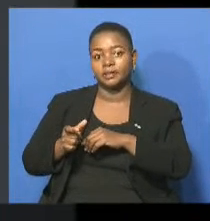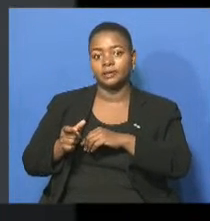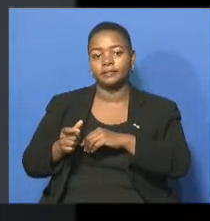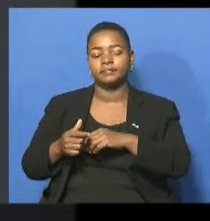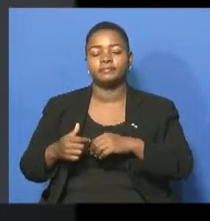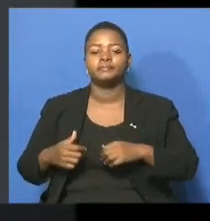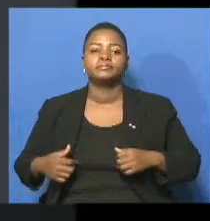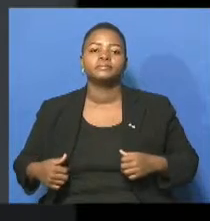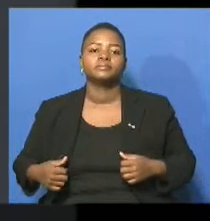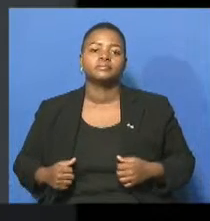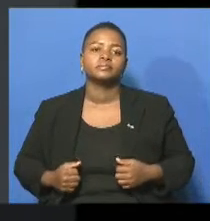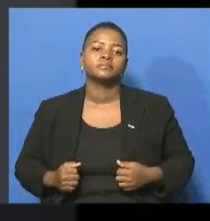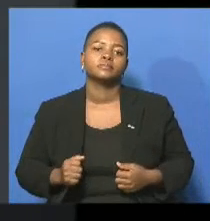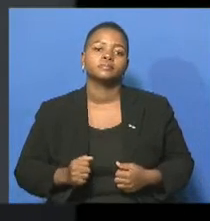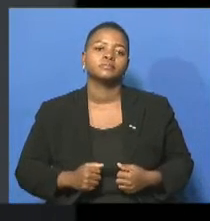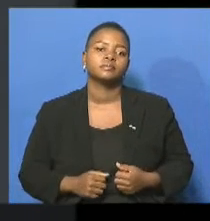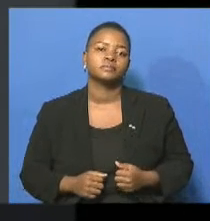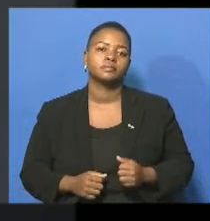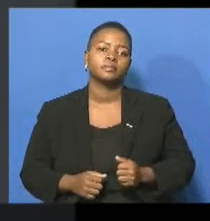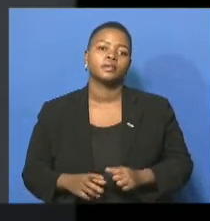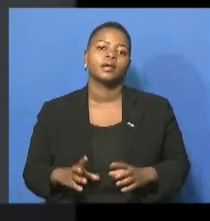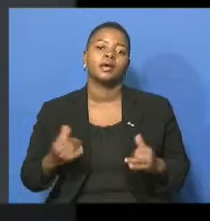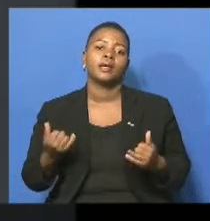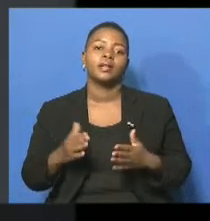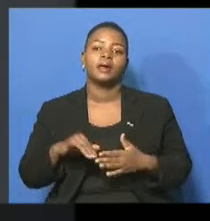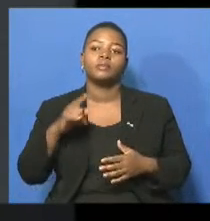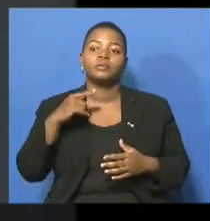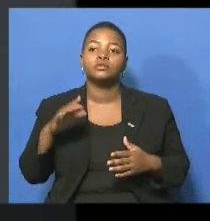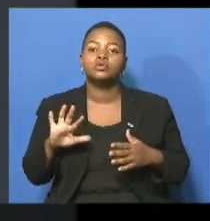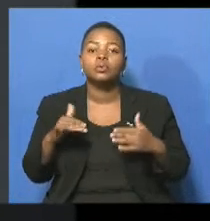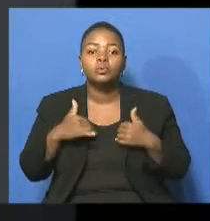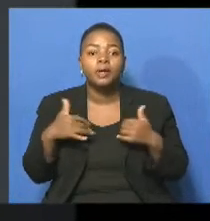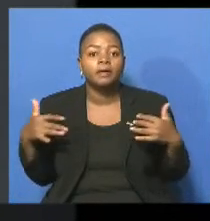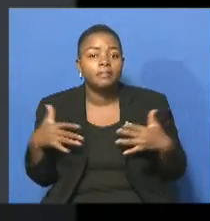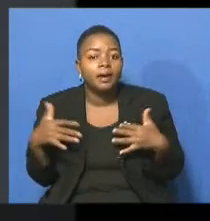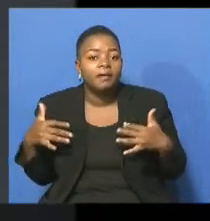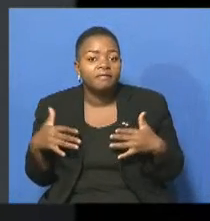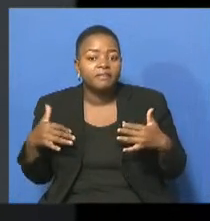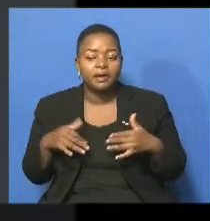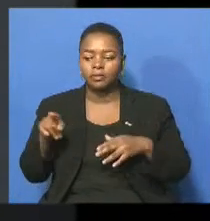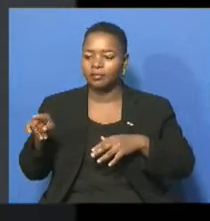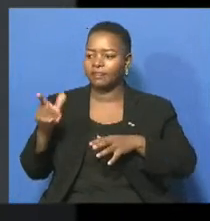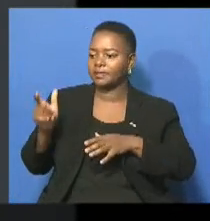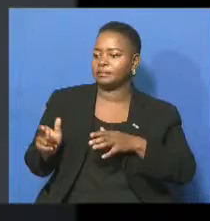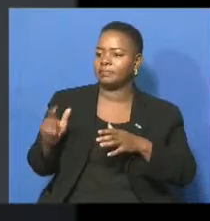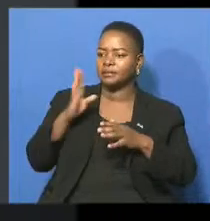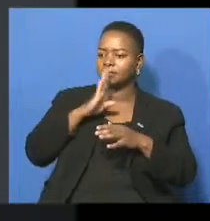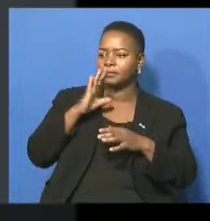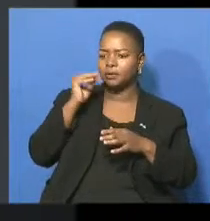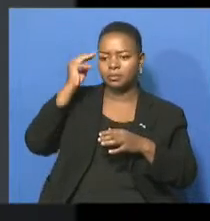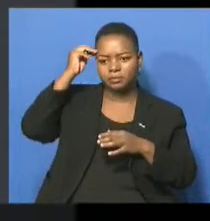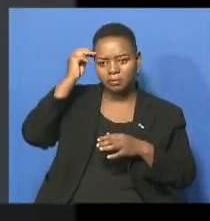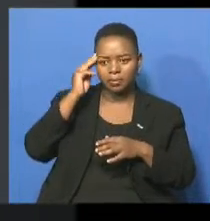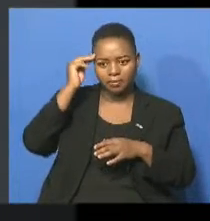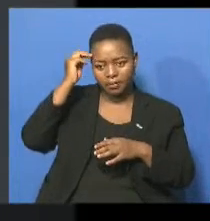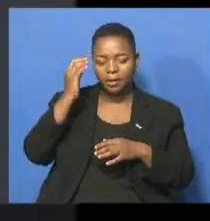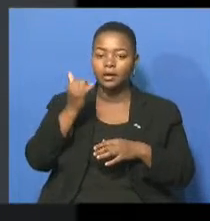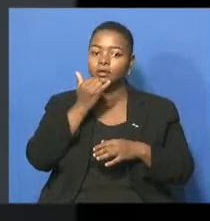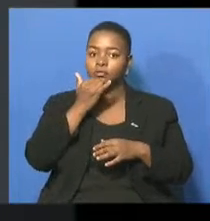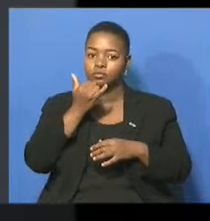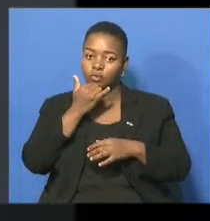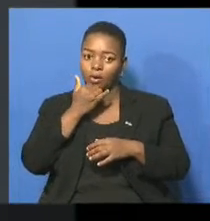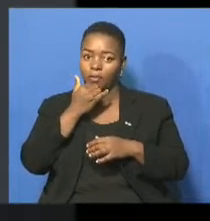in society and we should be afraid of them is really wrong. If we want to blame somebody about